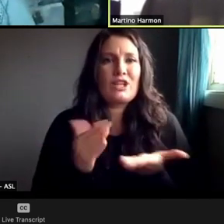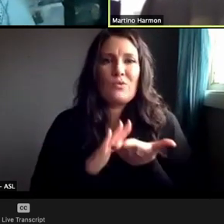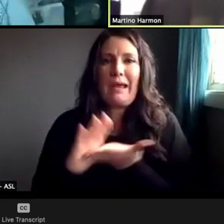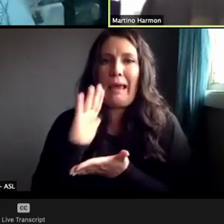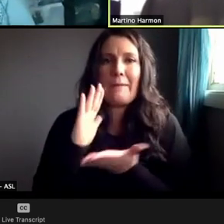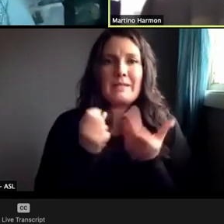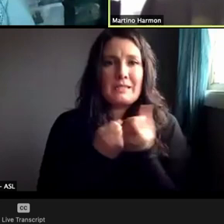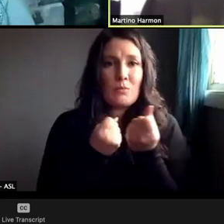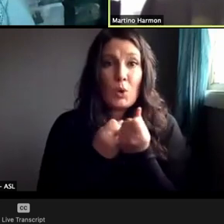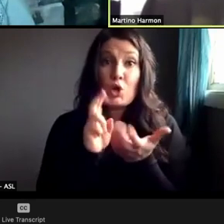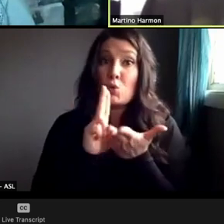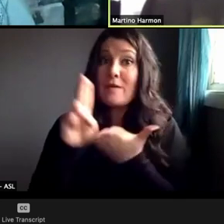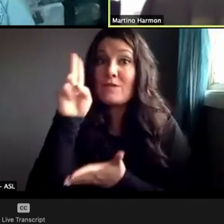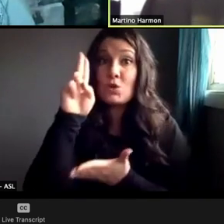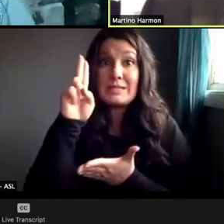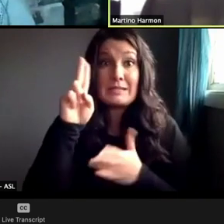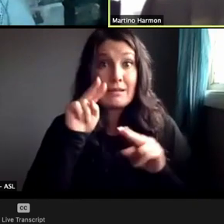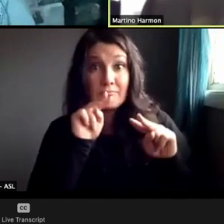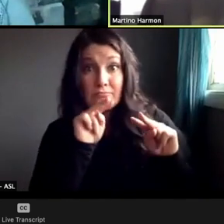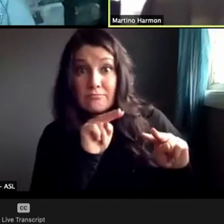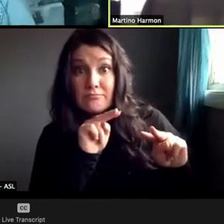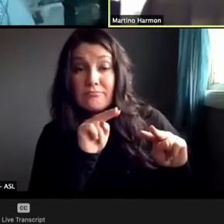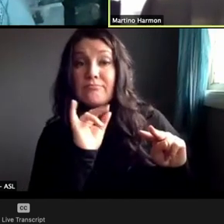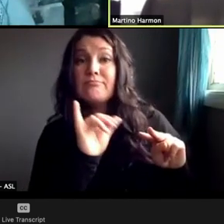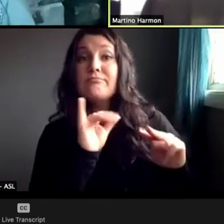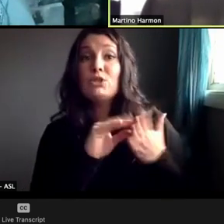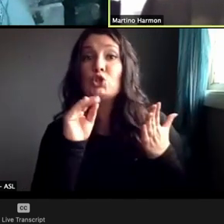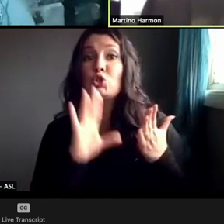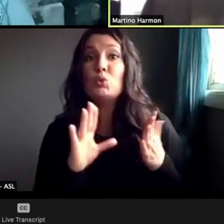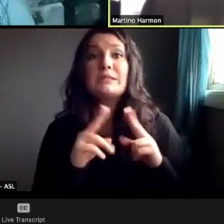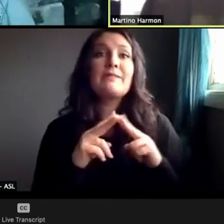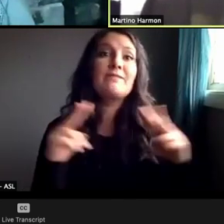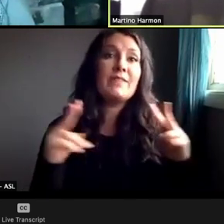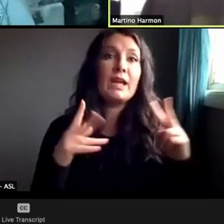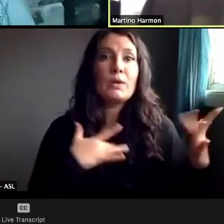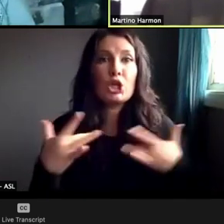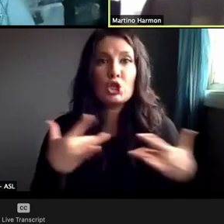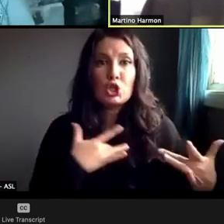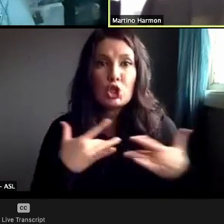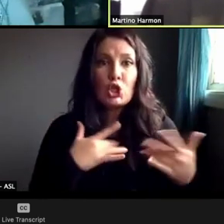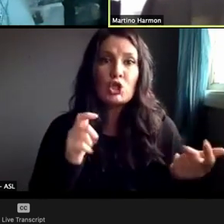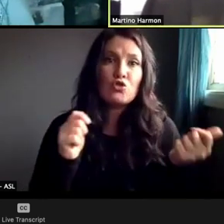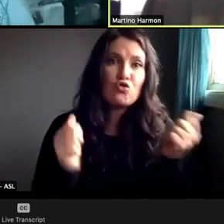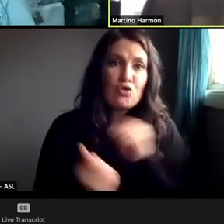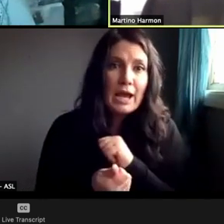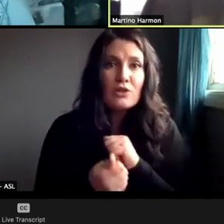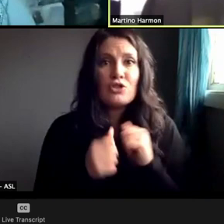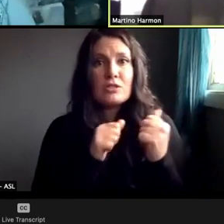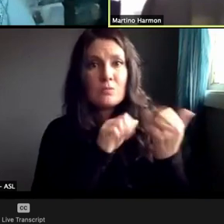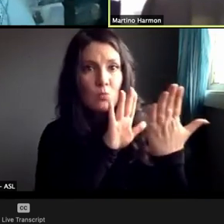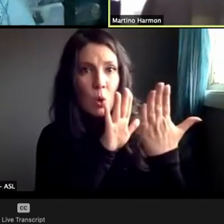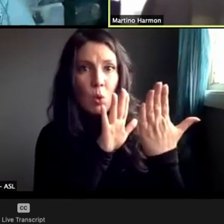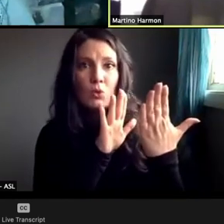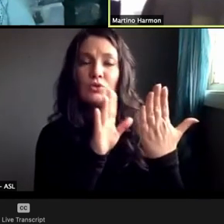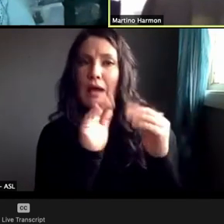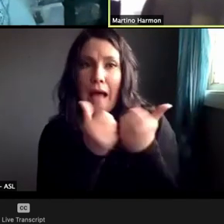Career Center has seen students who are very concerned by changes in employer approaches to recruiting,